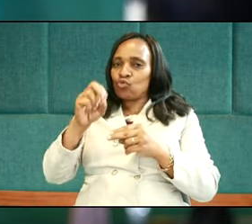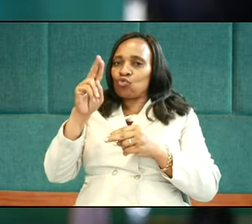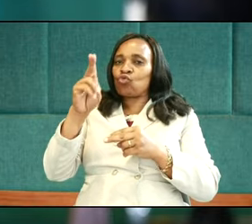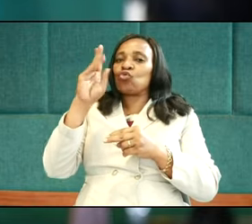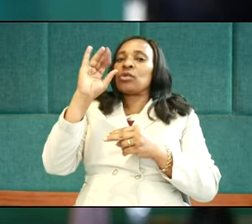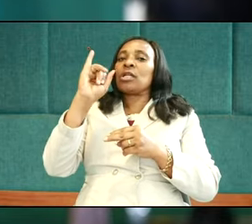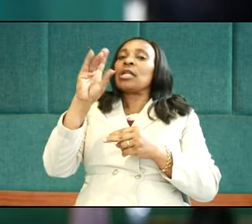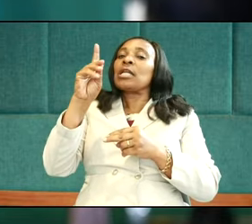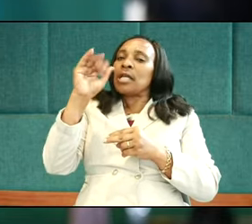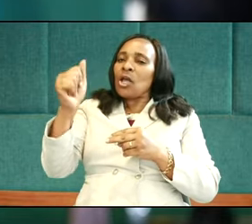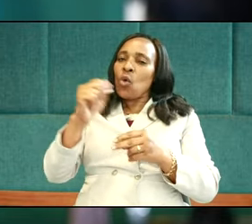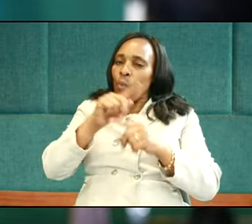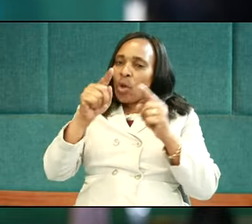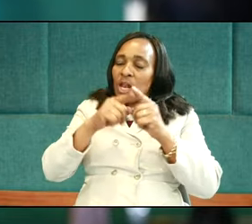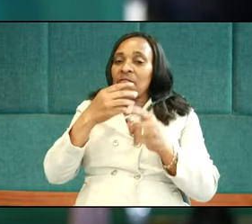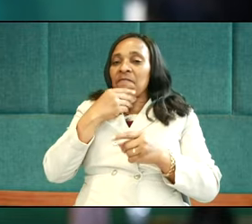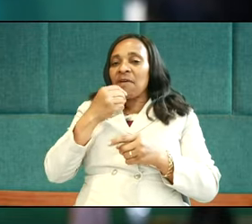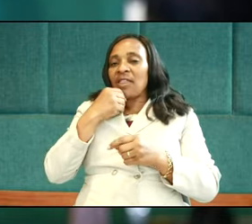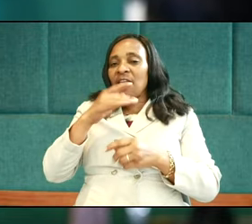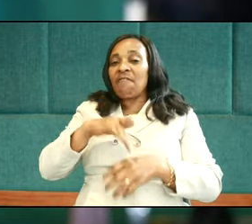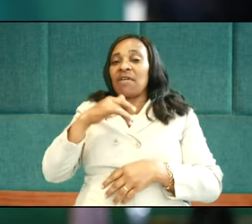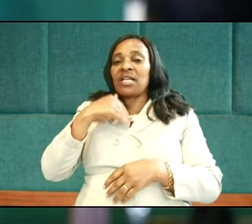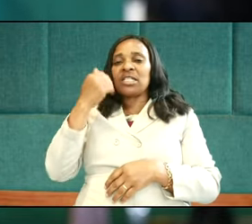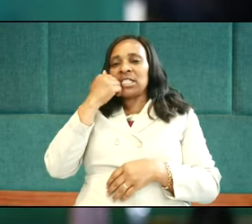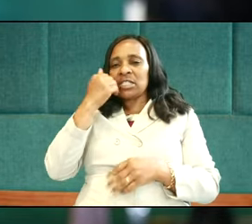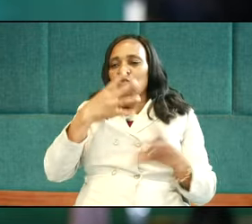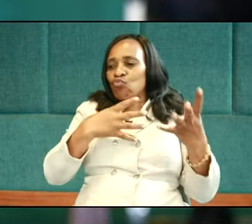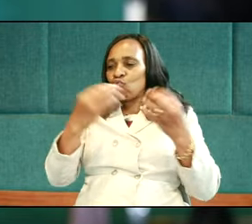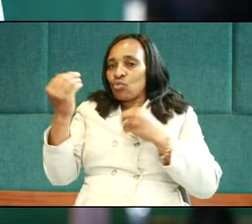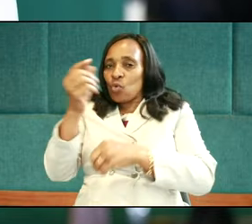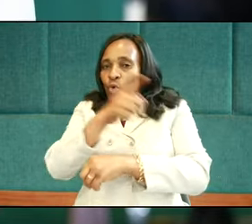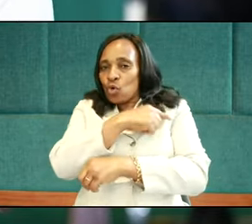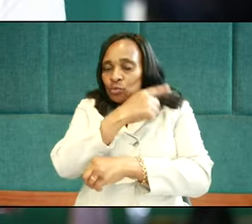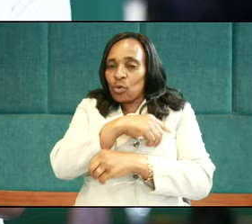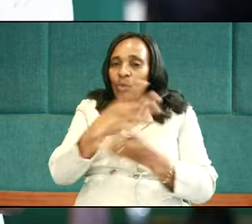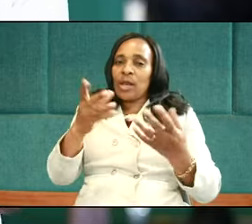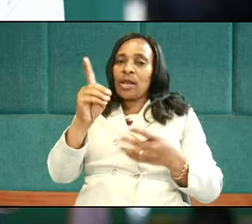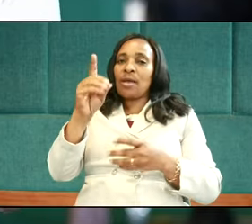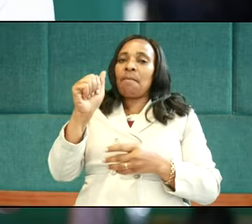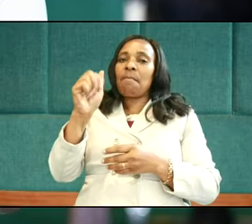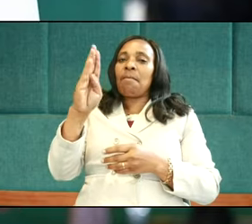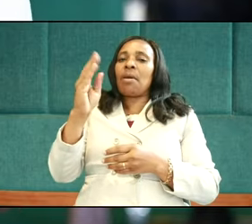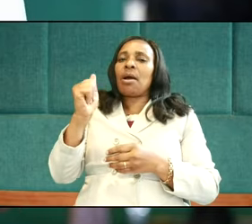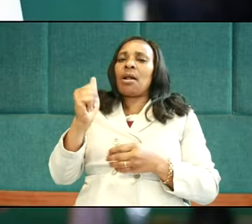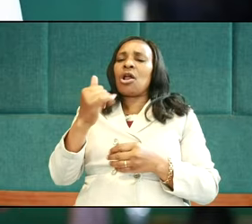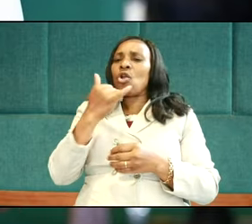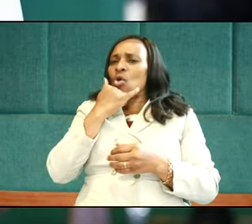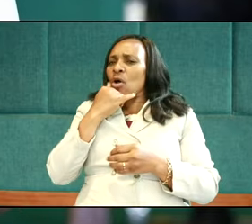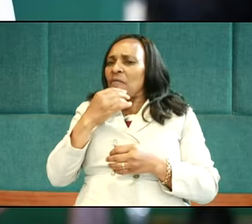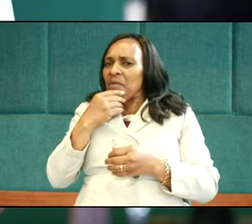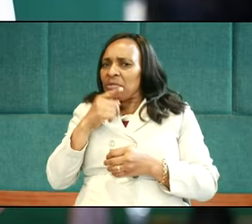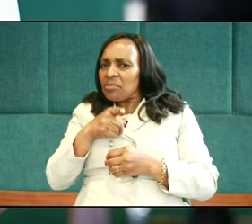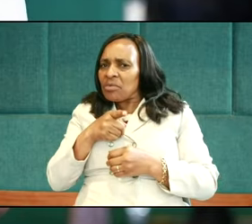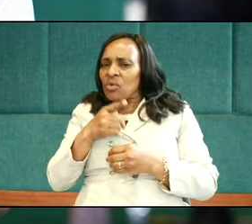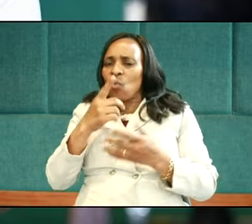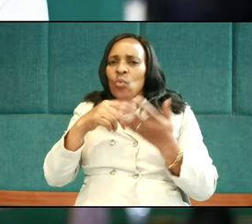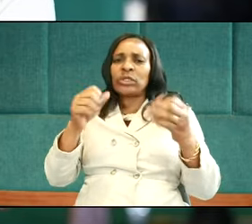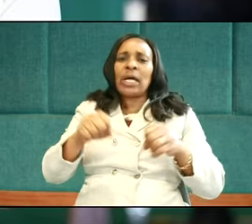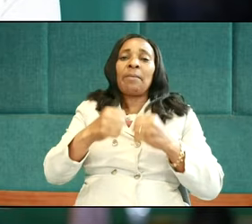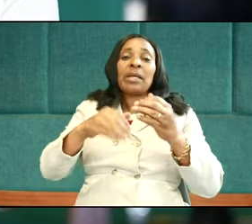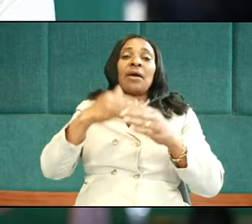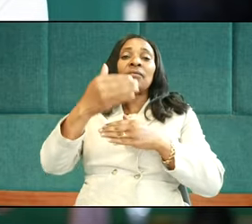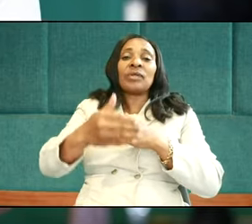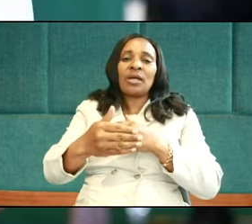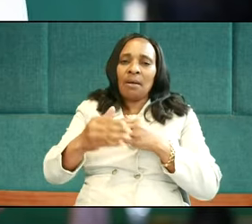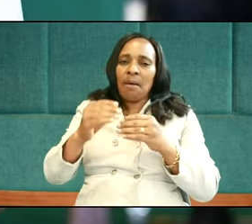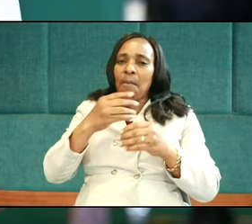father suddenly fell ill and was rushed to the hospital in Nepal. What was wrong with father? What will happen next? The